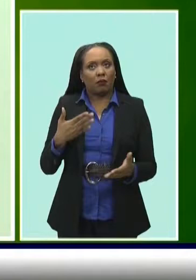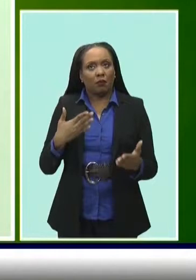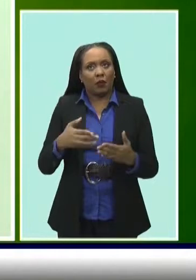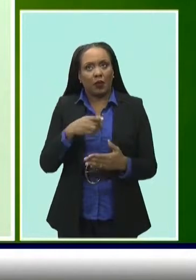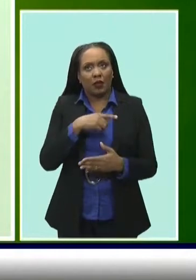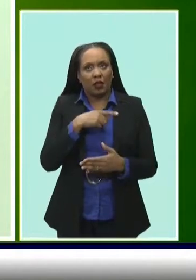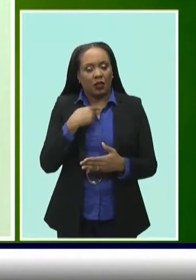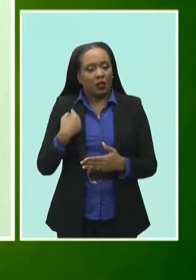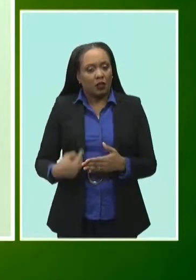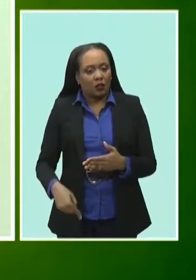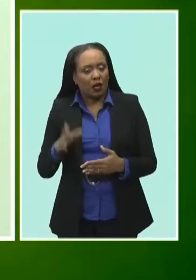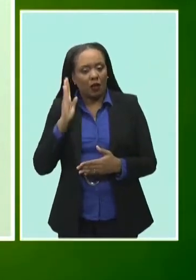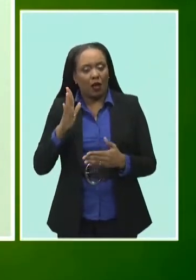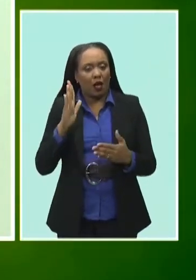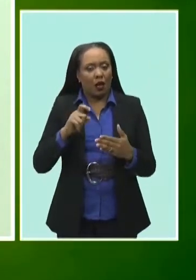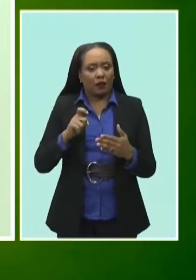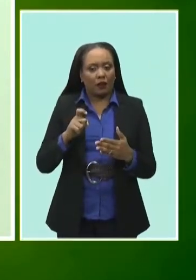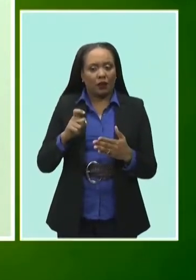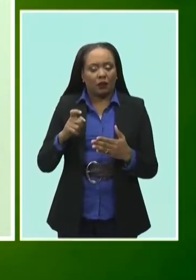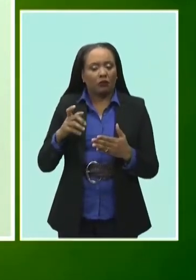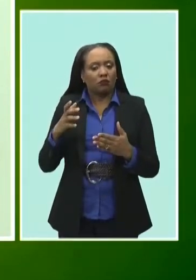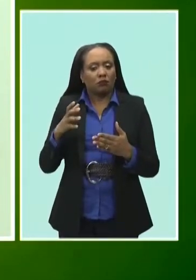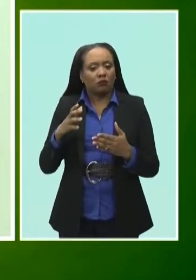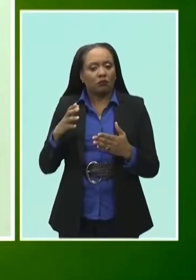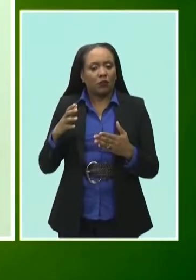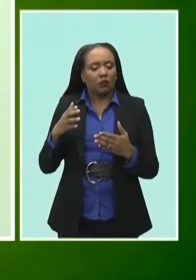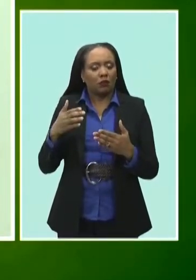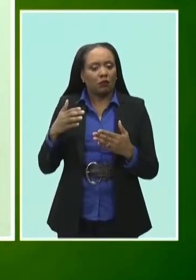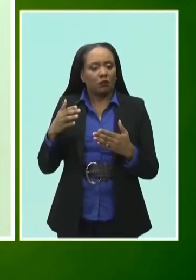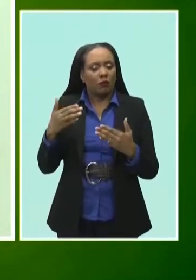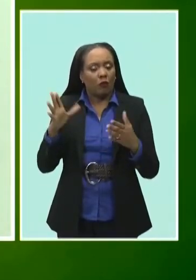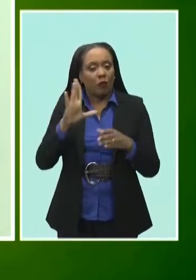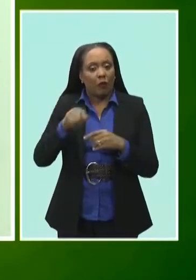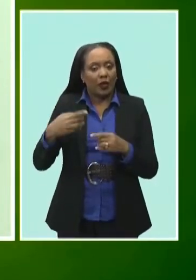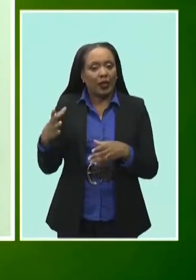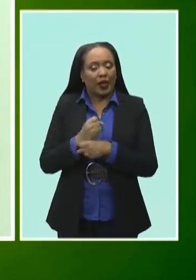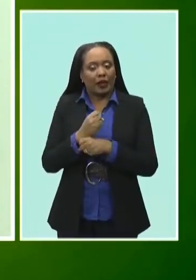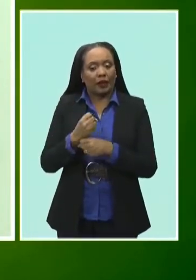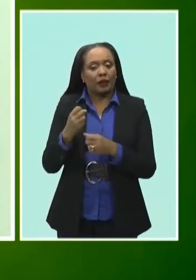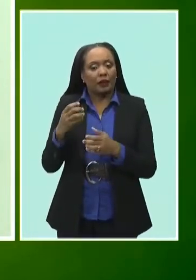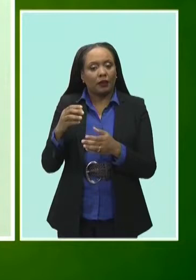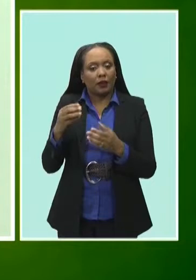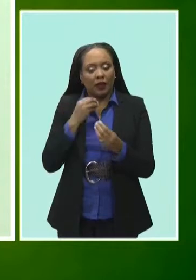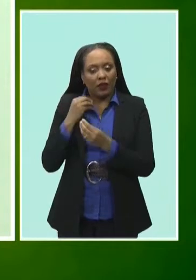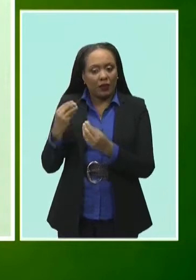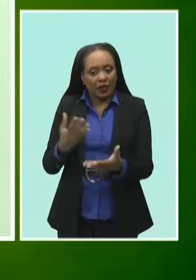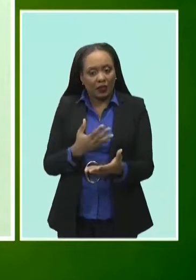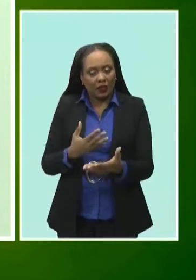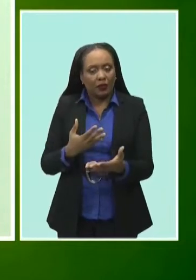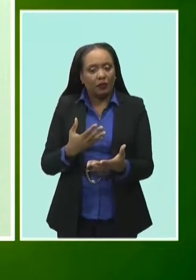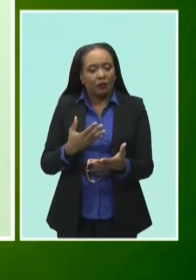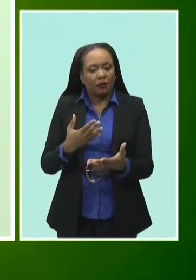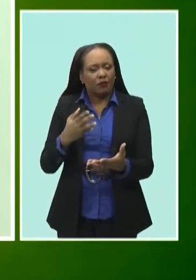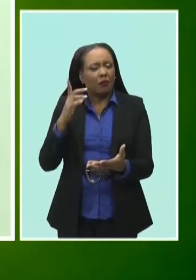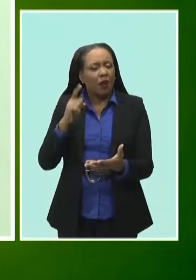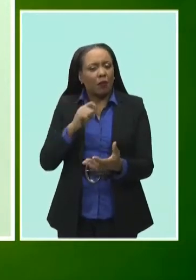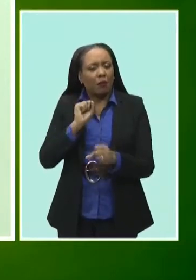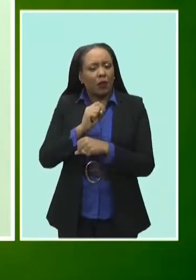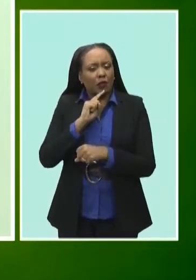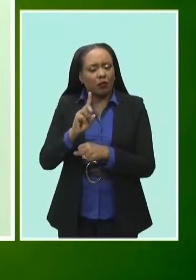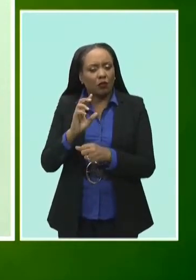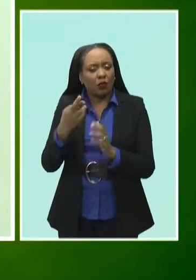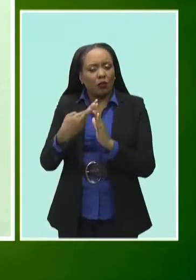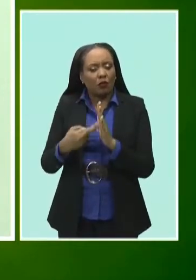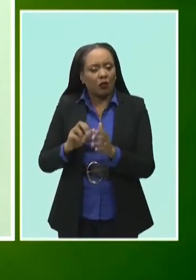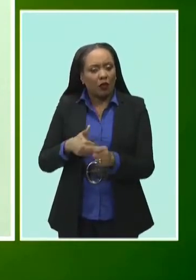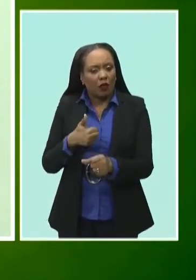capture the data, meaning that, of course, you can be at the end of the queue. For US, the